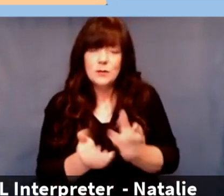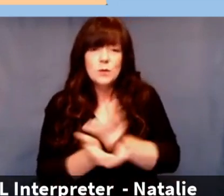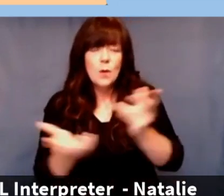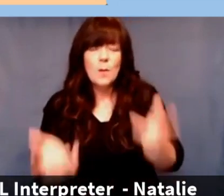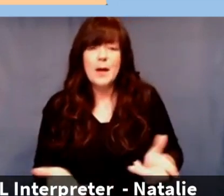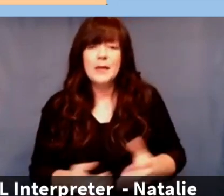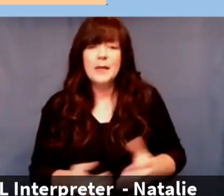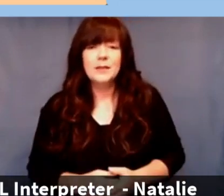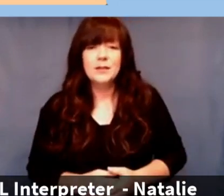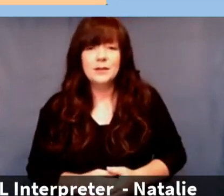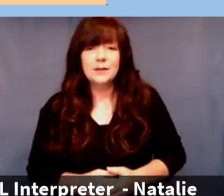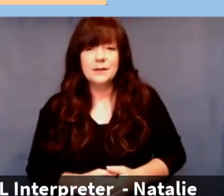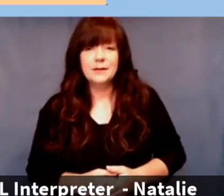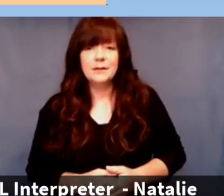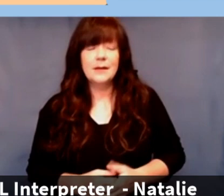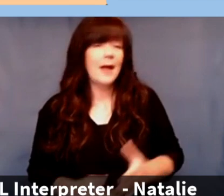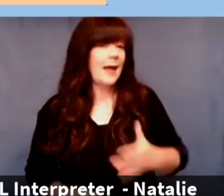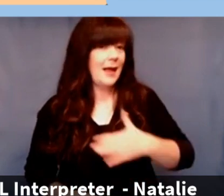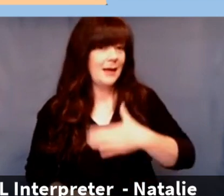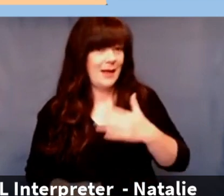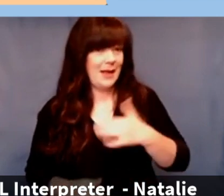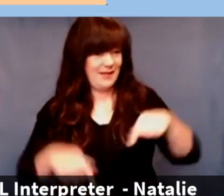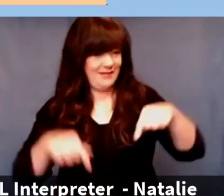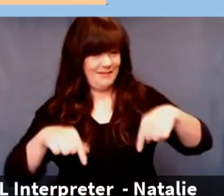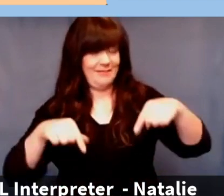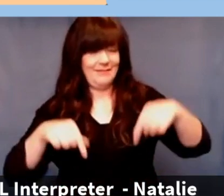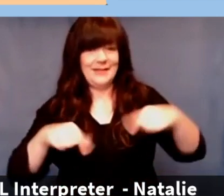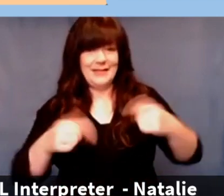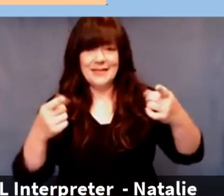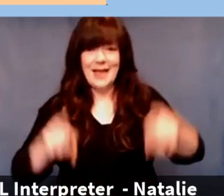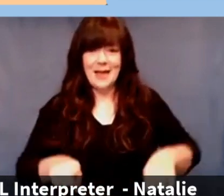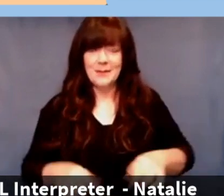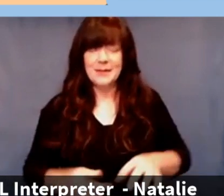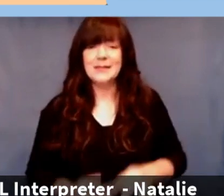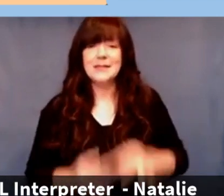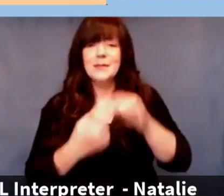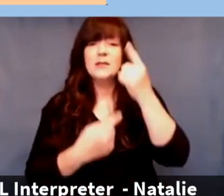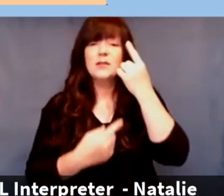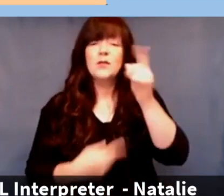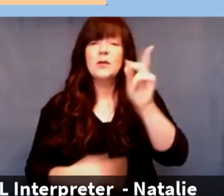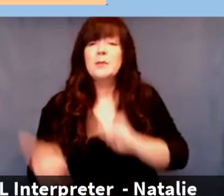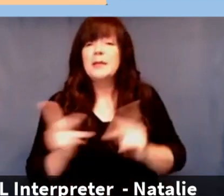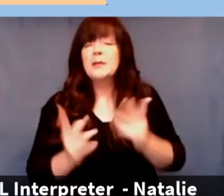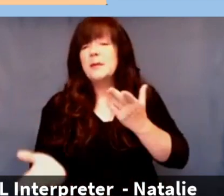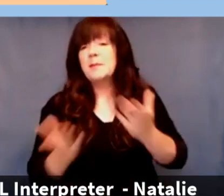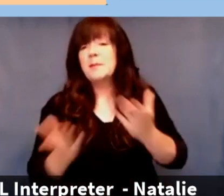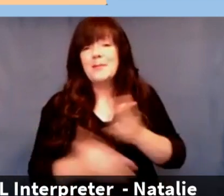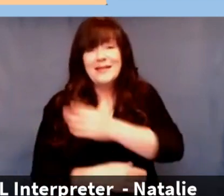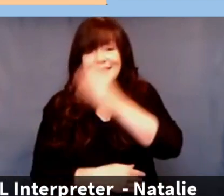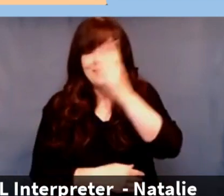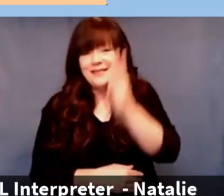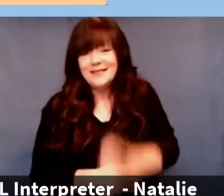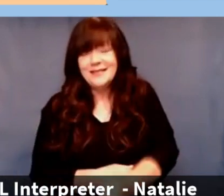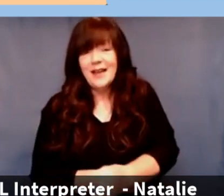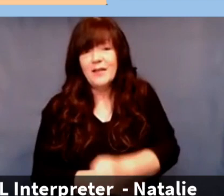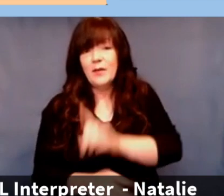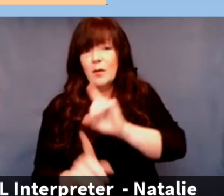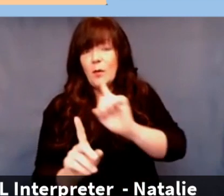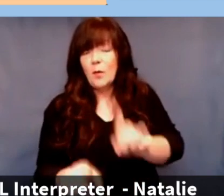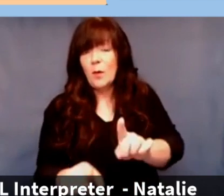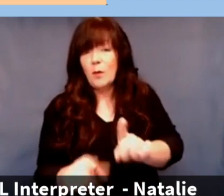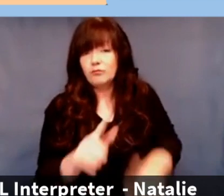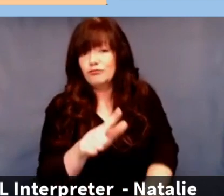I'm glad that conventions like this happen, especially for people that maybe could have, you know, never gone to a con